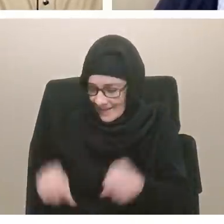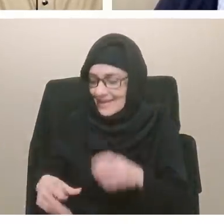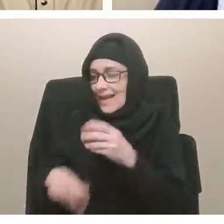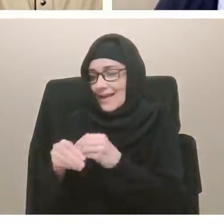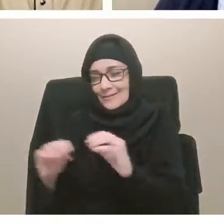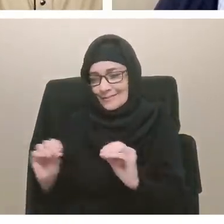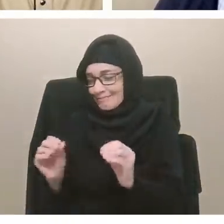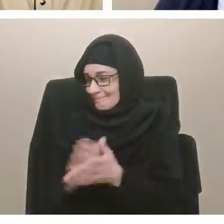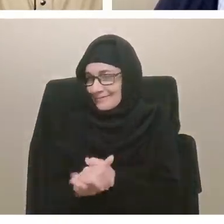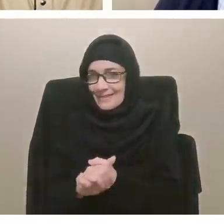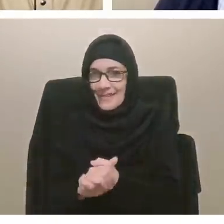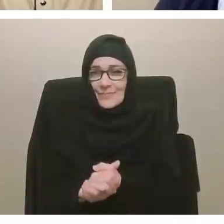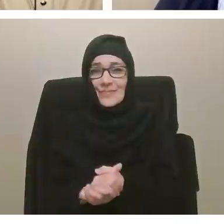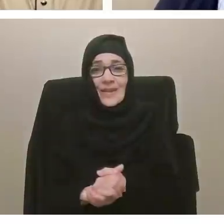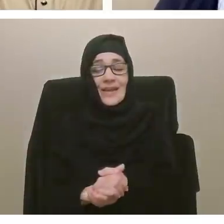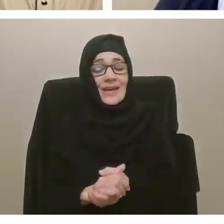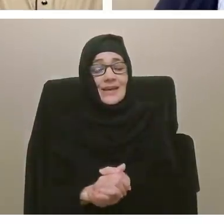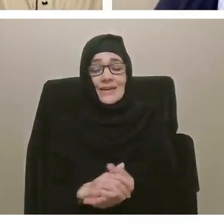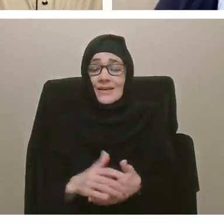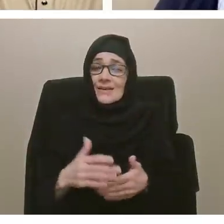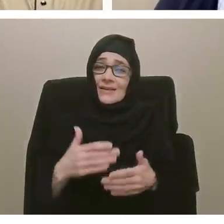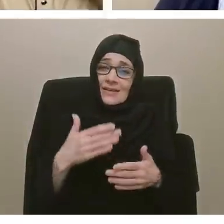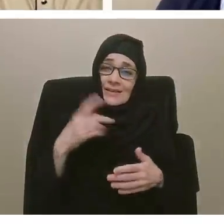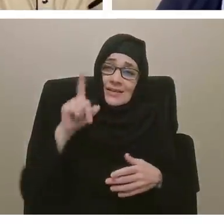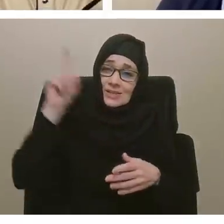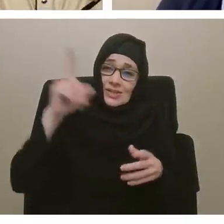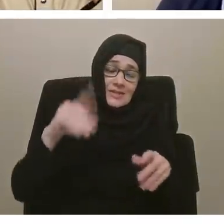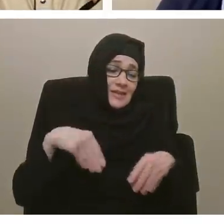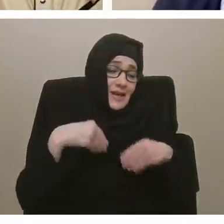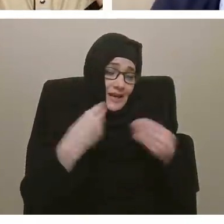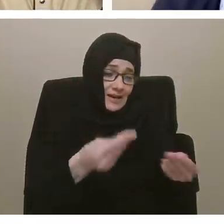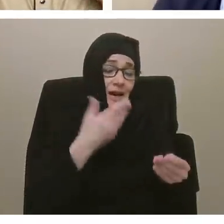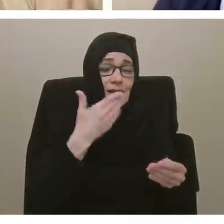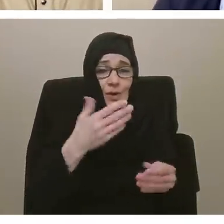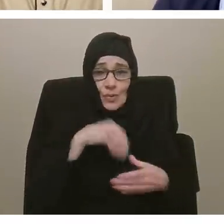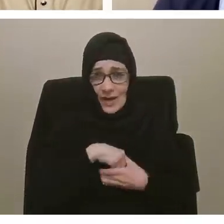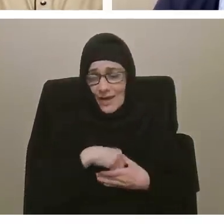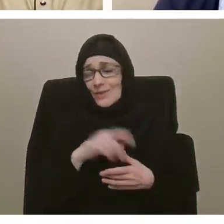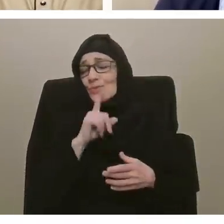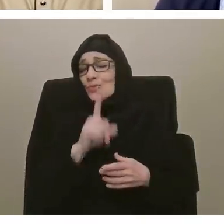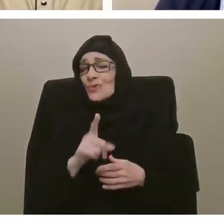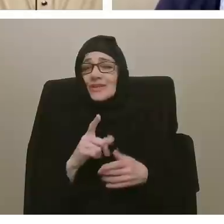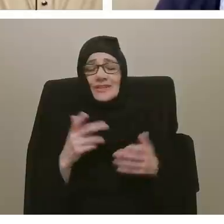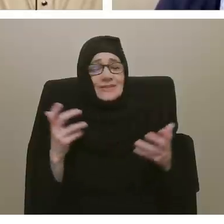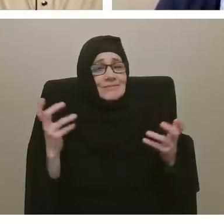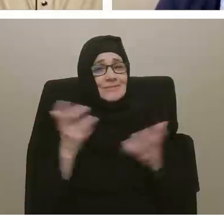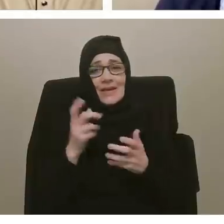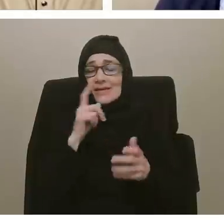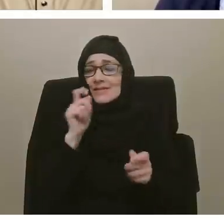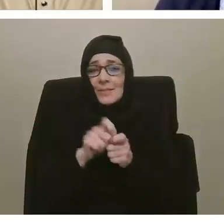Jazakumullah khair, Shaykh. SubhanAllah, it's been a journey, and I think, you know, with everyone,